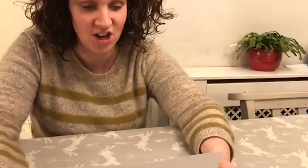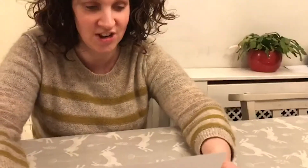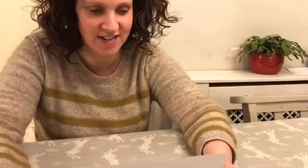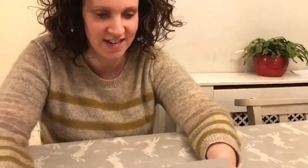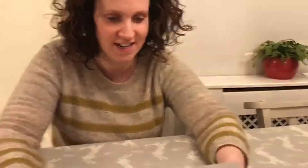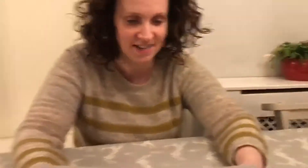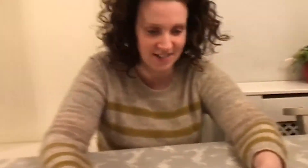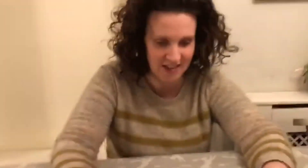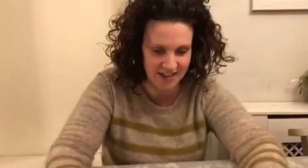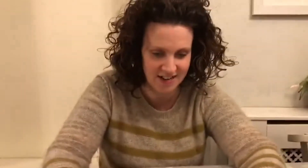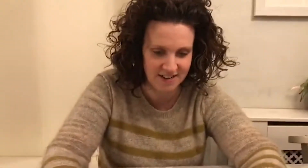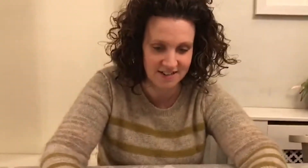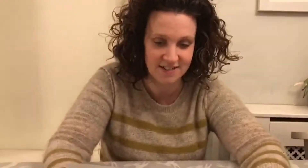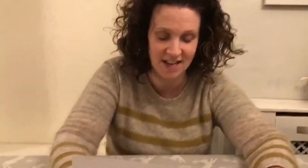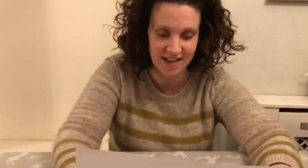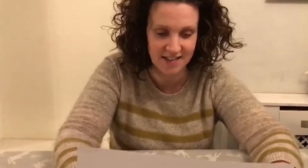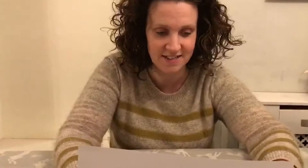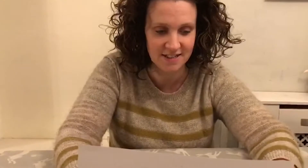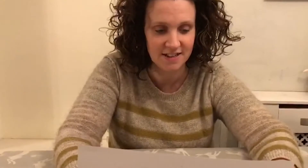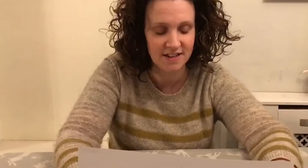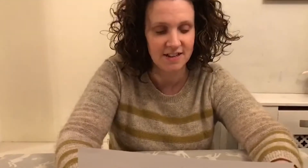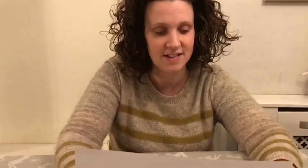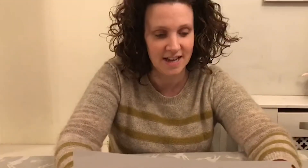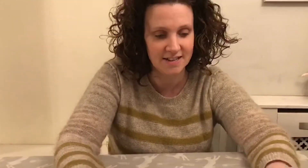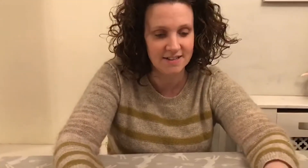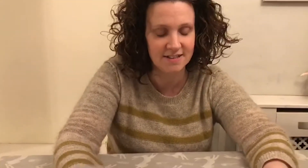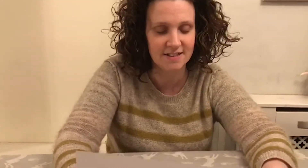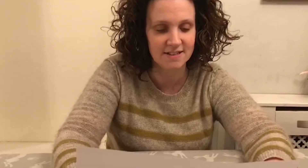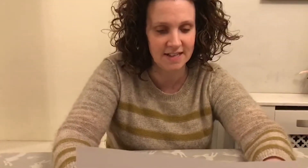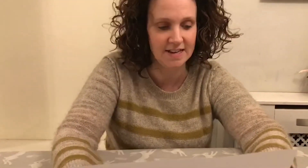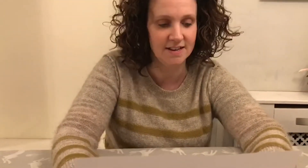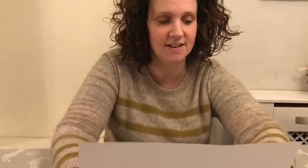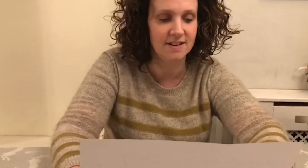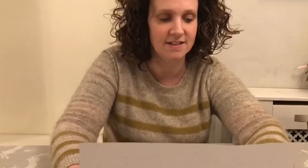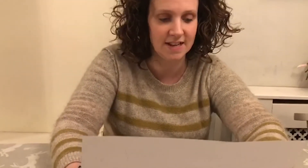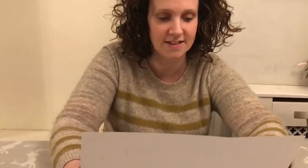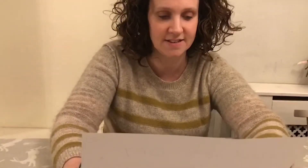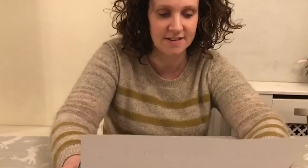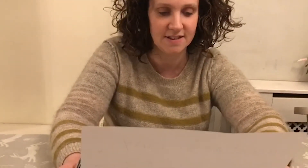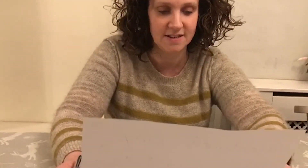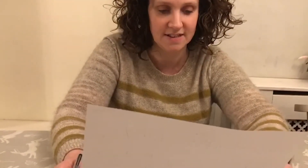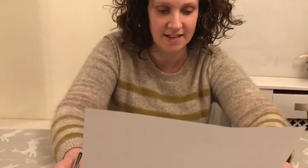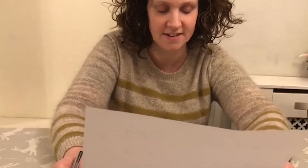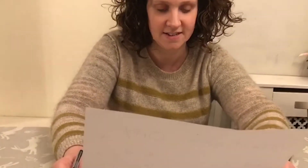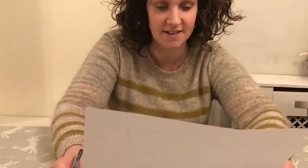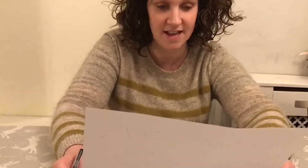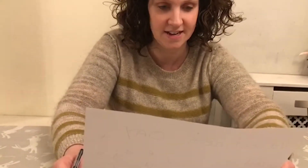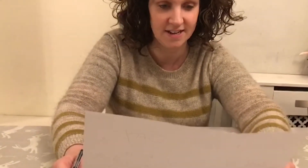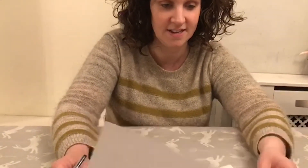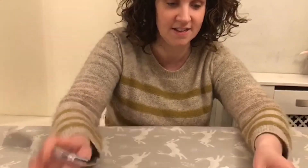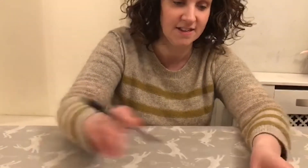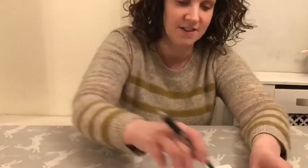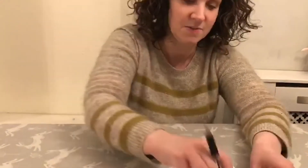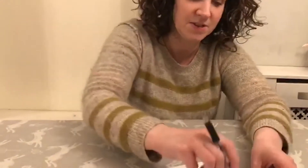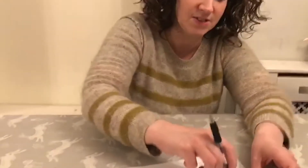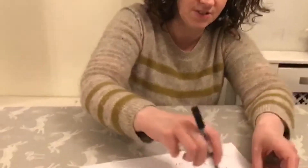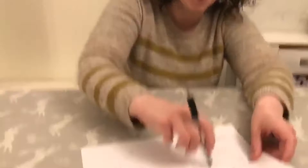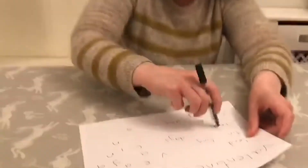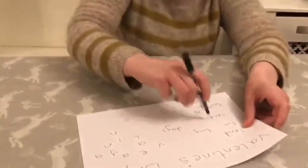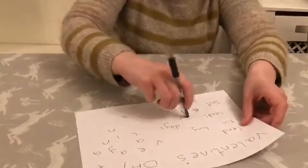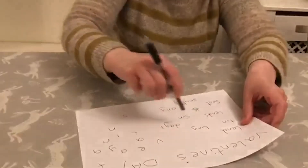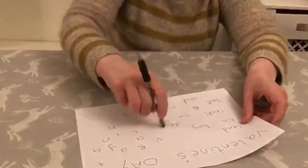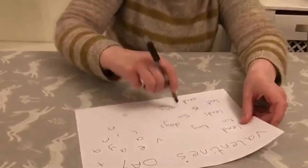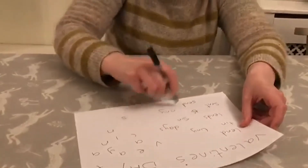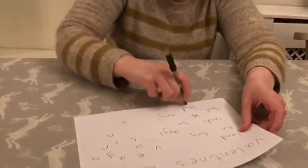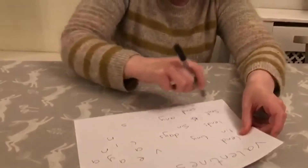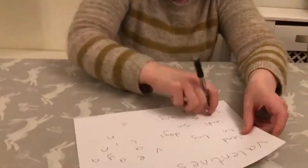lend, tiny, tin, days, lens, sin, sent, send, any. 1, 2, 3,